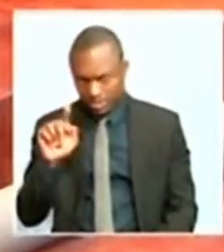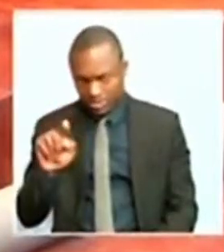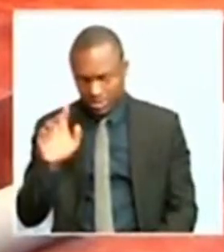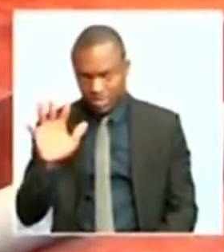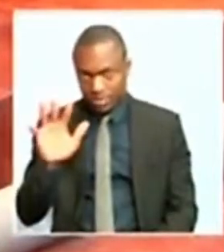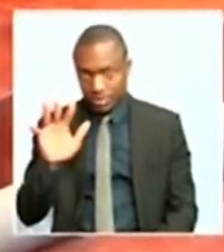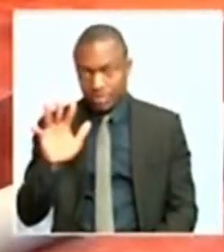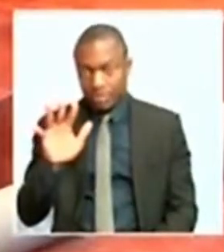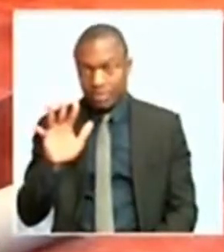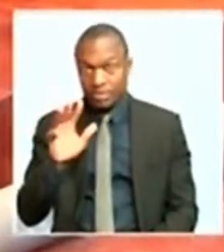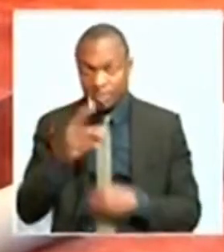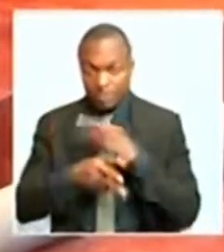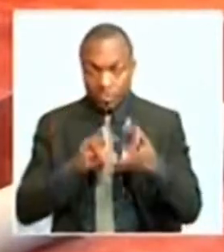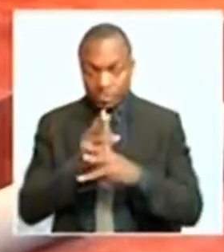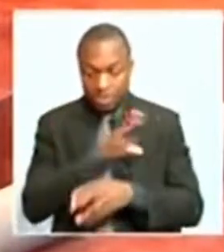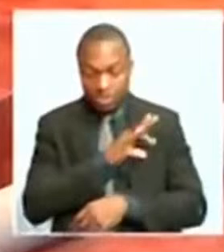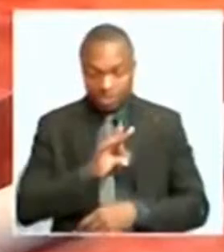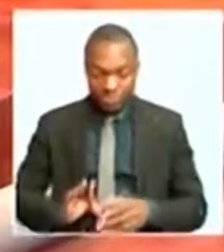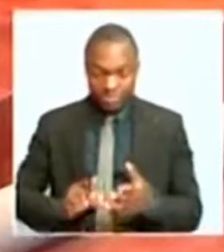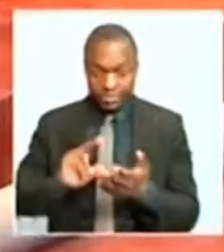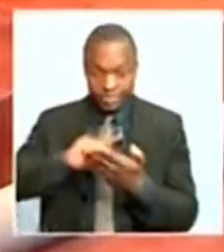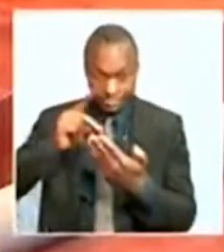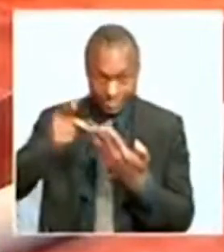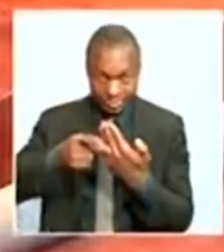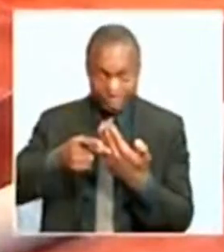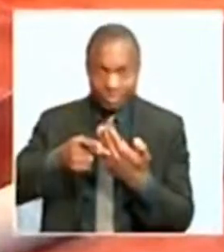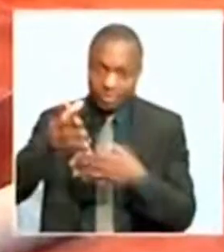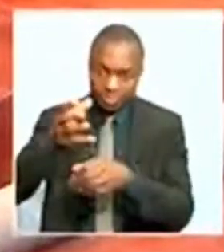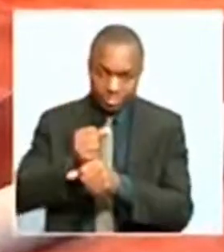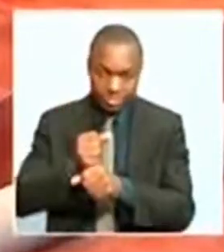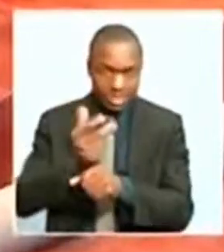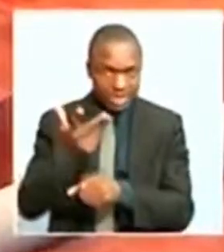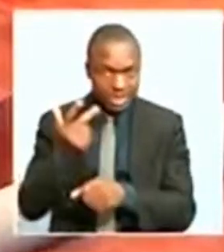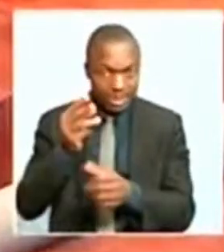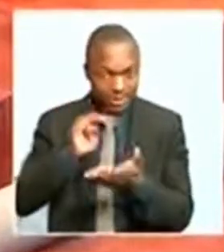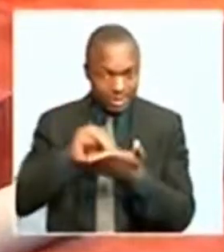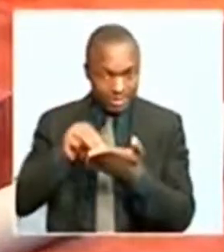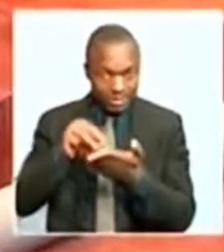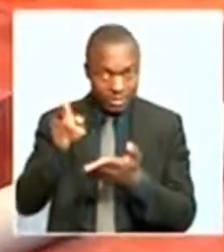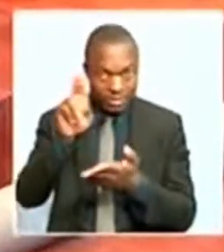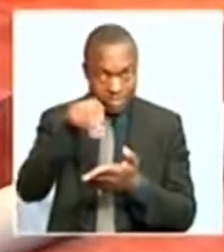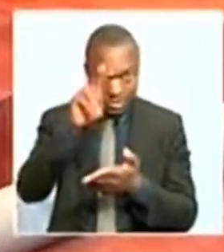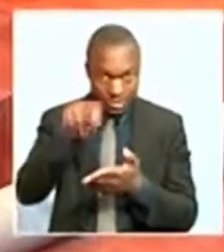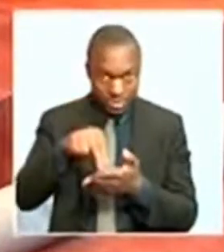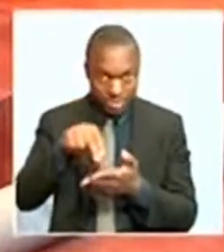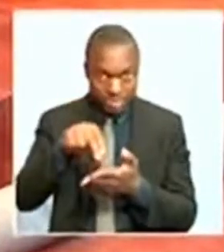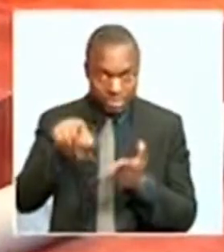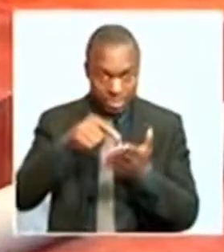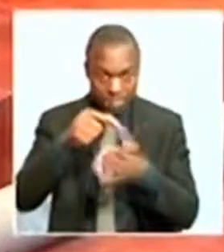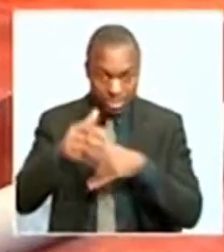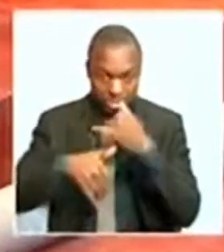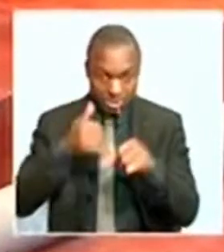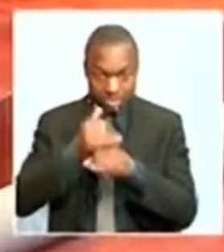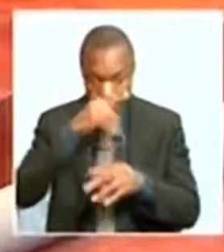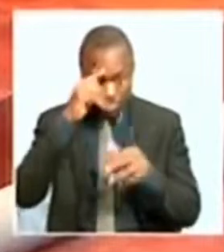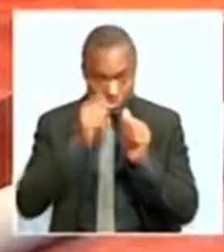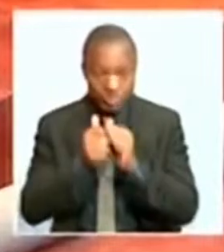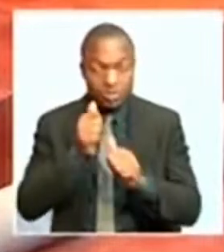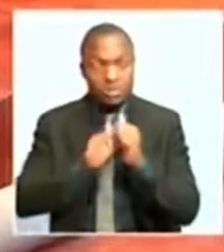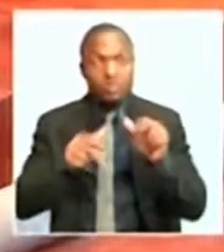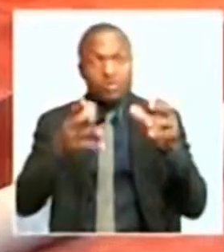WFP World Food Program, which came. So we received close to $13 million this year, given the drought that we